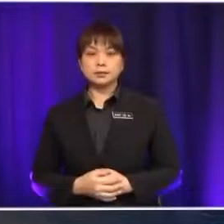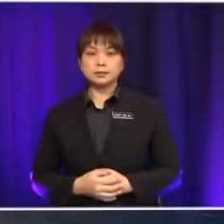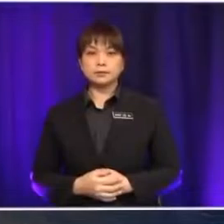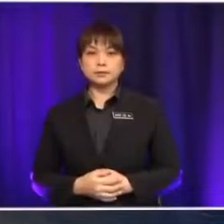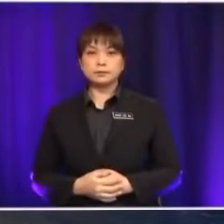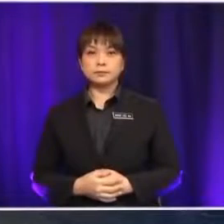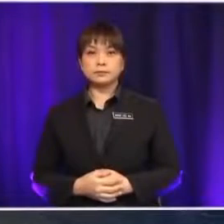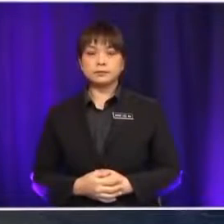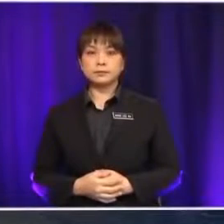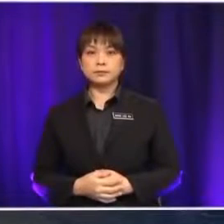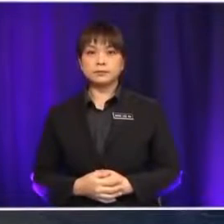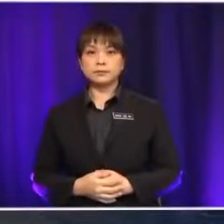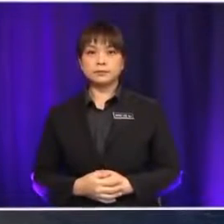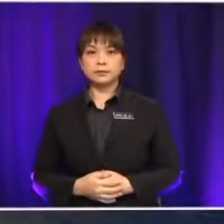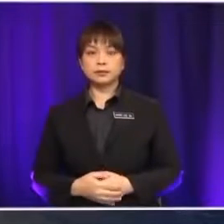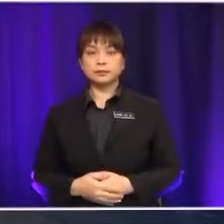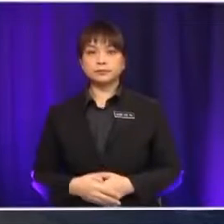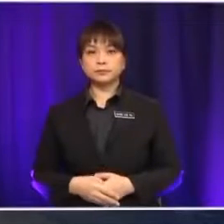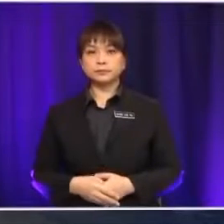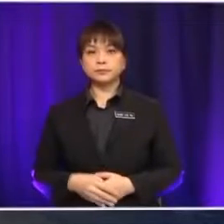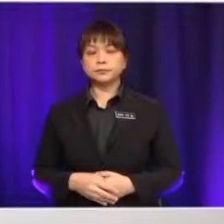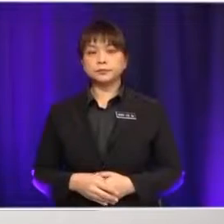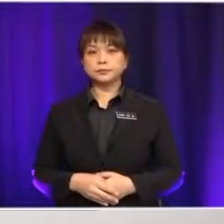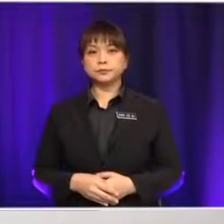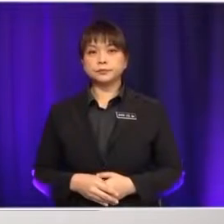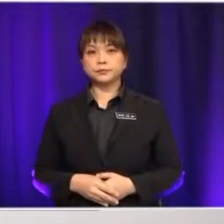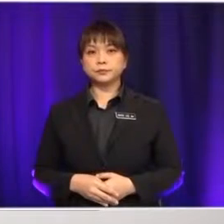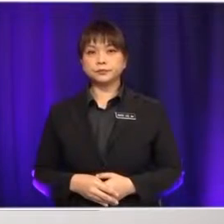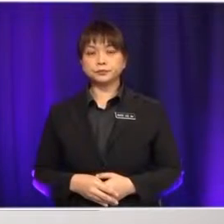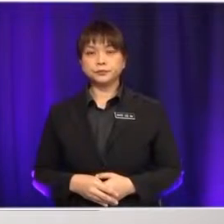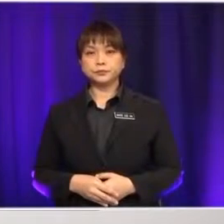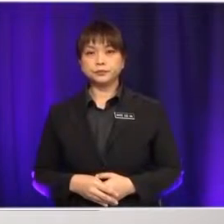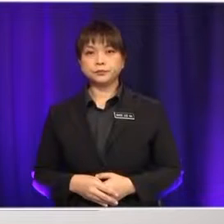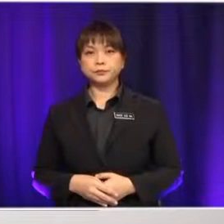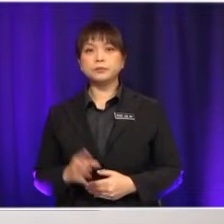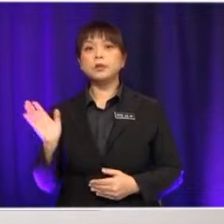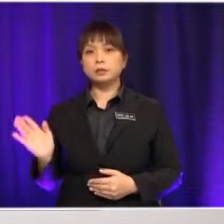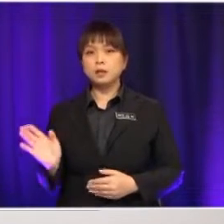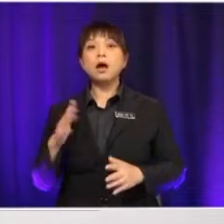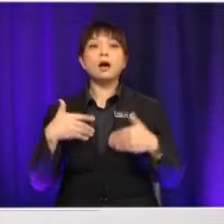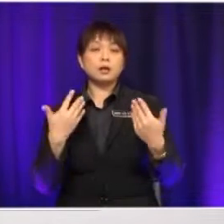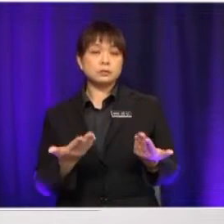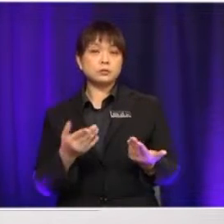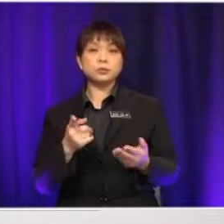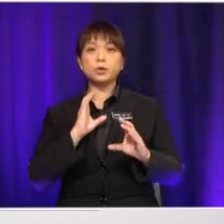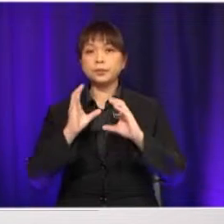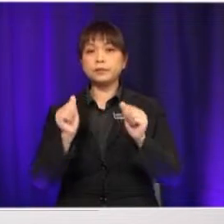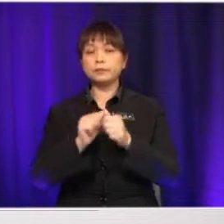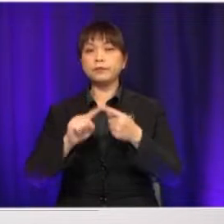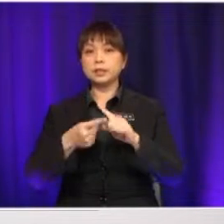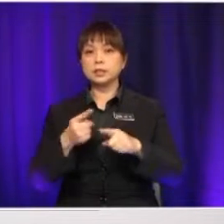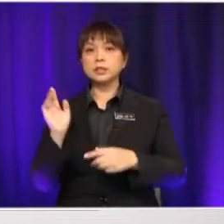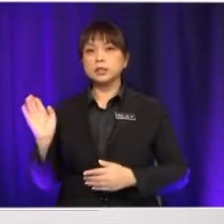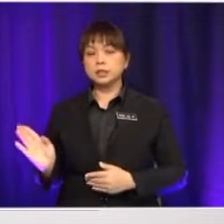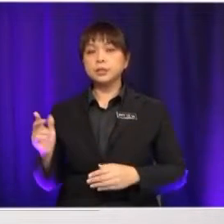Okay, why not we let Wen Hui to start first, okay? Wen Hui. Right. Yes, so how do you usually communicate with your friends? I use my